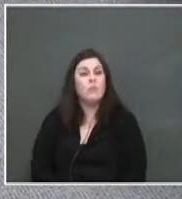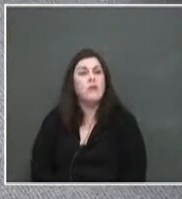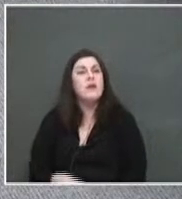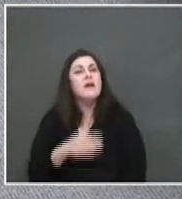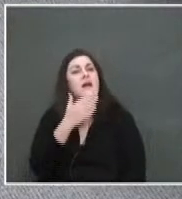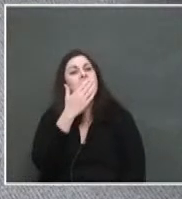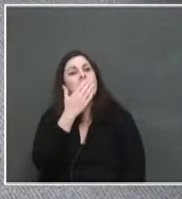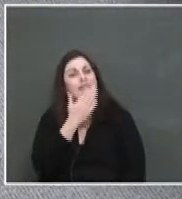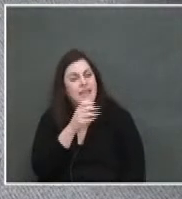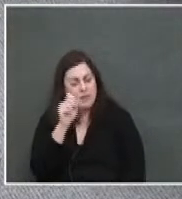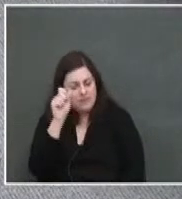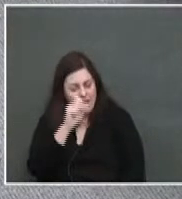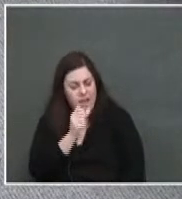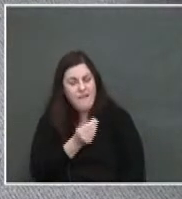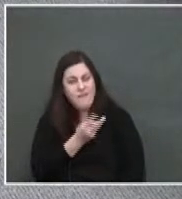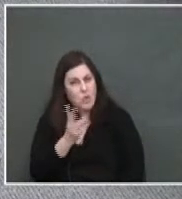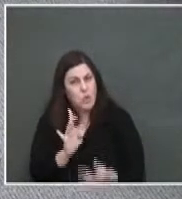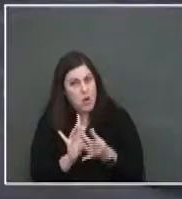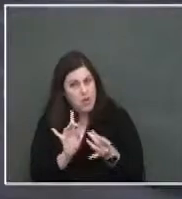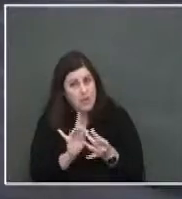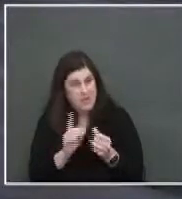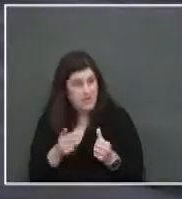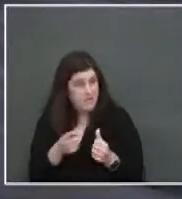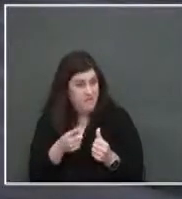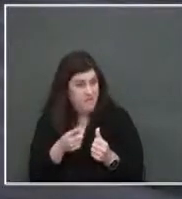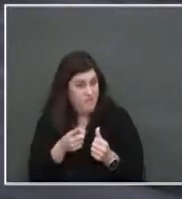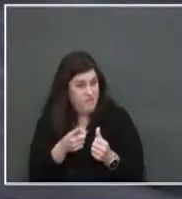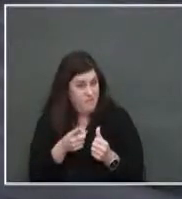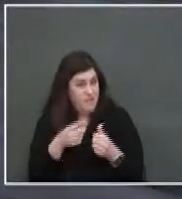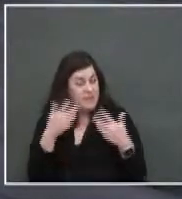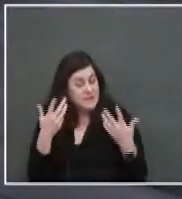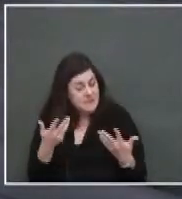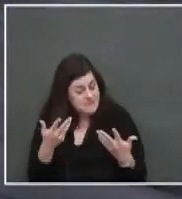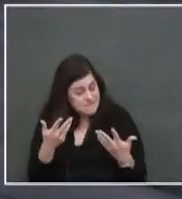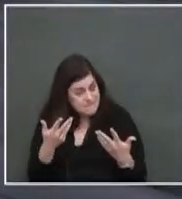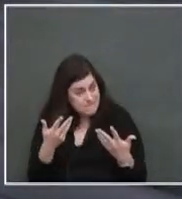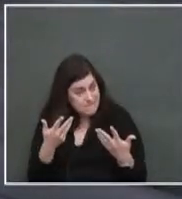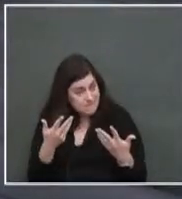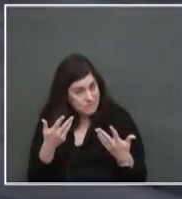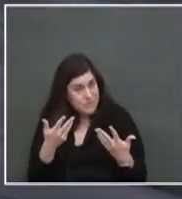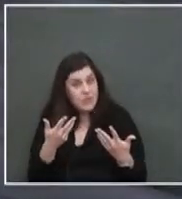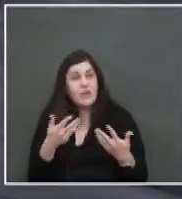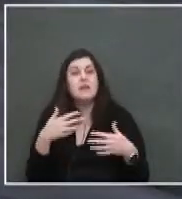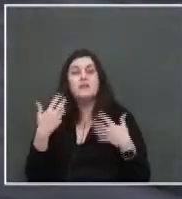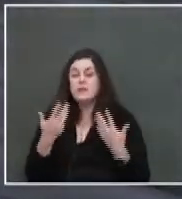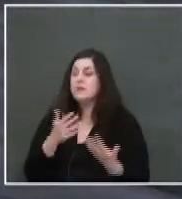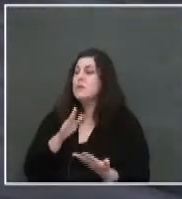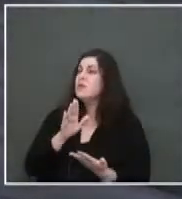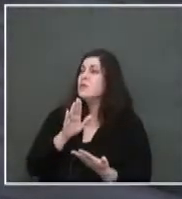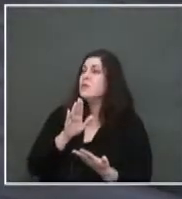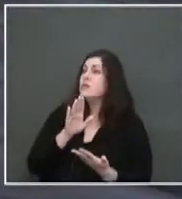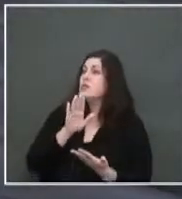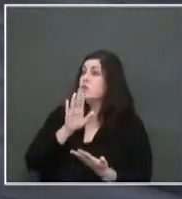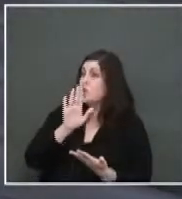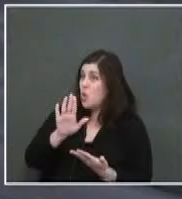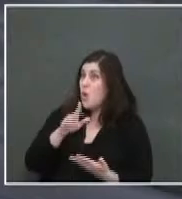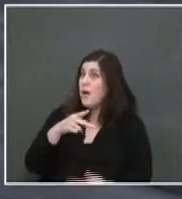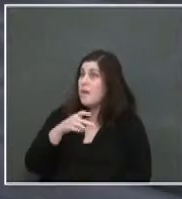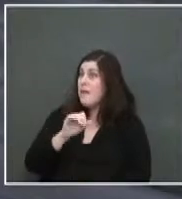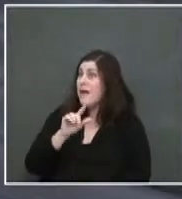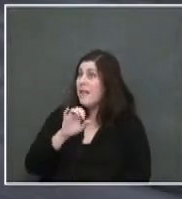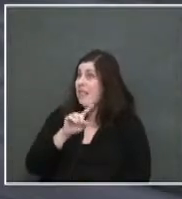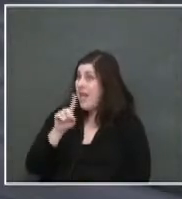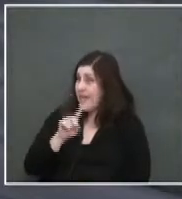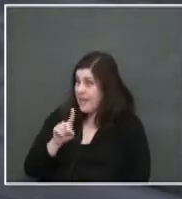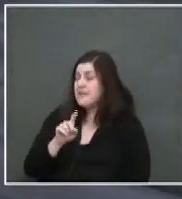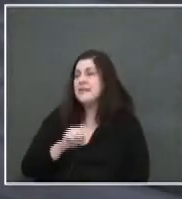Thank you, Chair. Yeah, I have a couple of comments. First off, to address your comments, Councilman Pelaez. Yeah, I think it's taken way